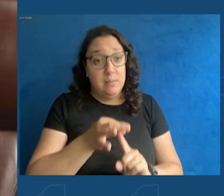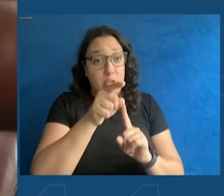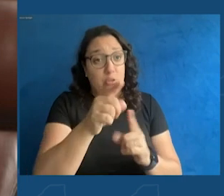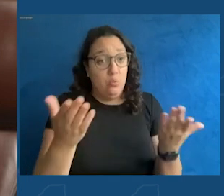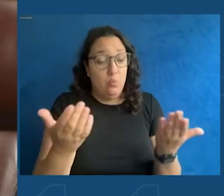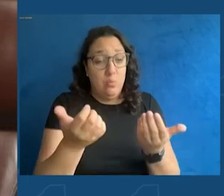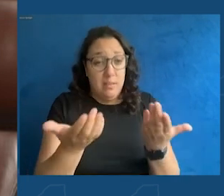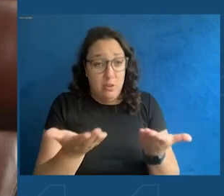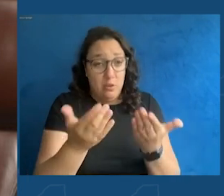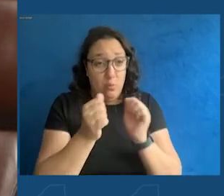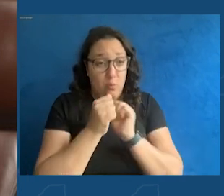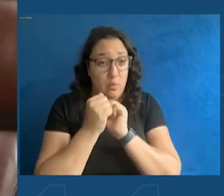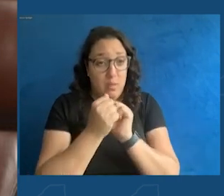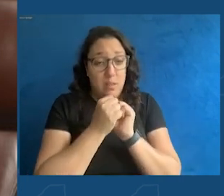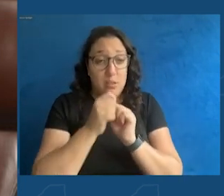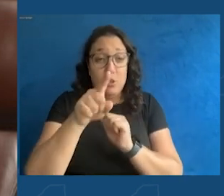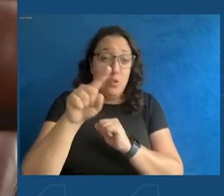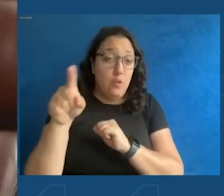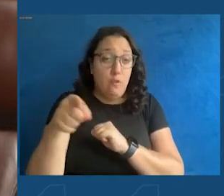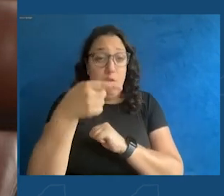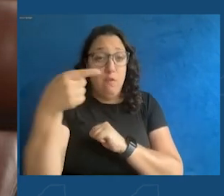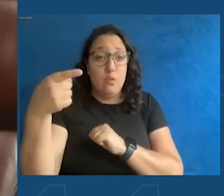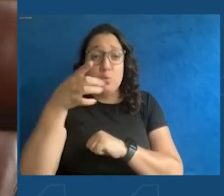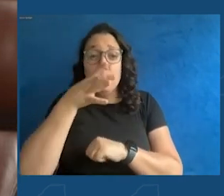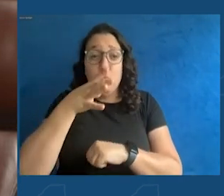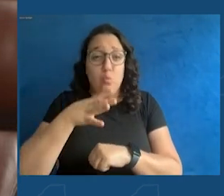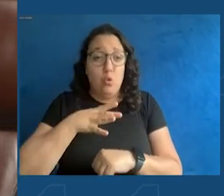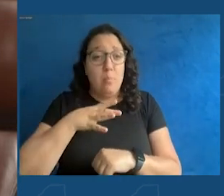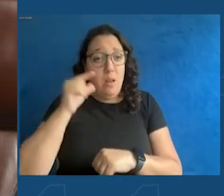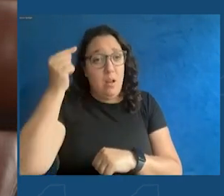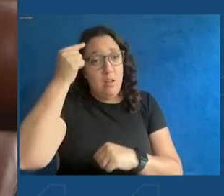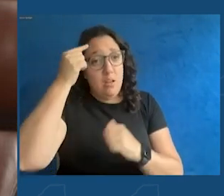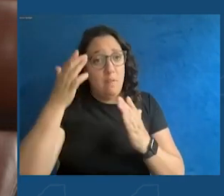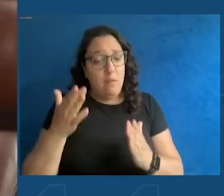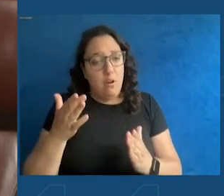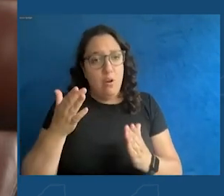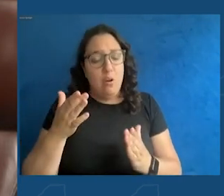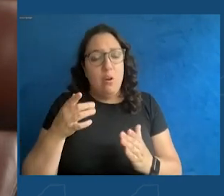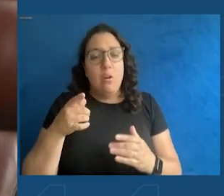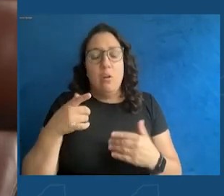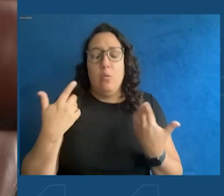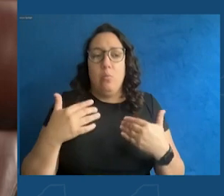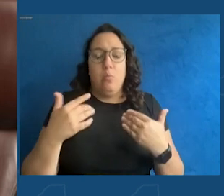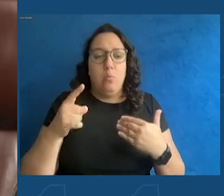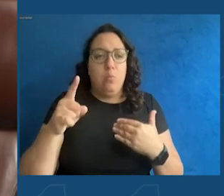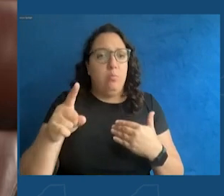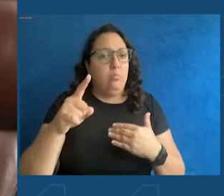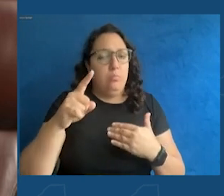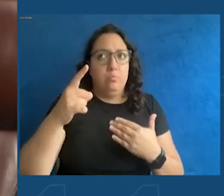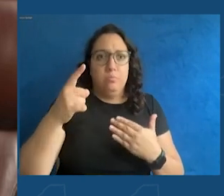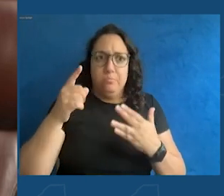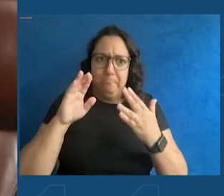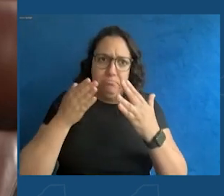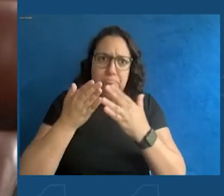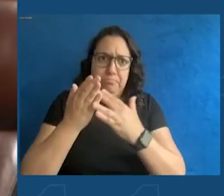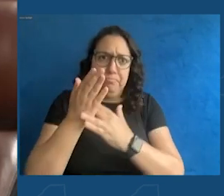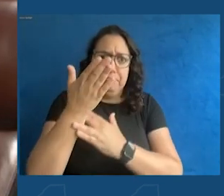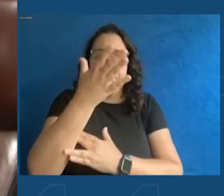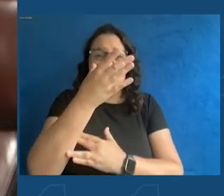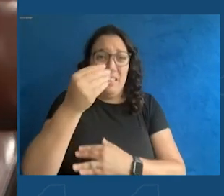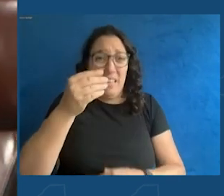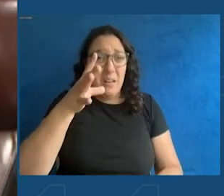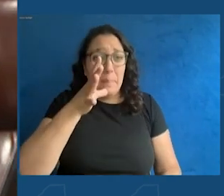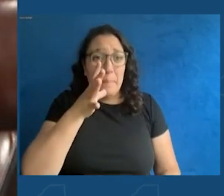As our first woman governor, you are a path breaker, and as a mother to a daughter, I know how much it means to